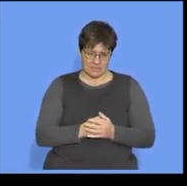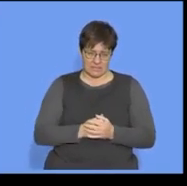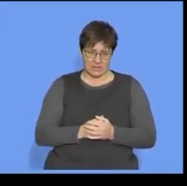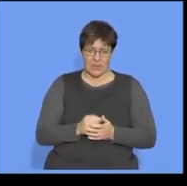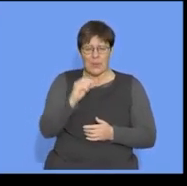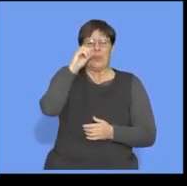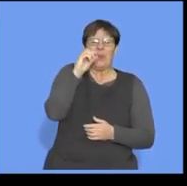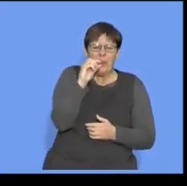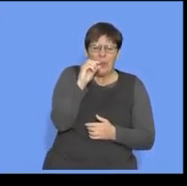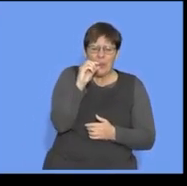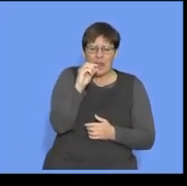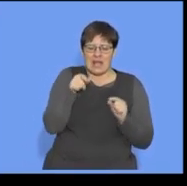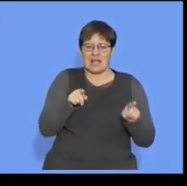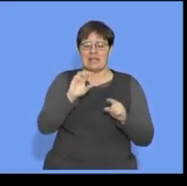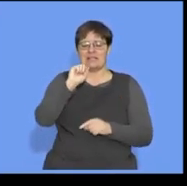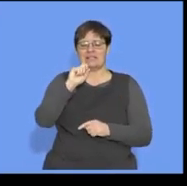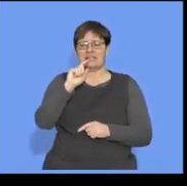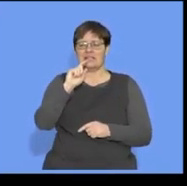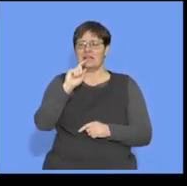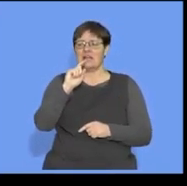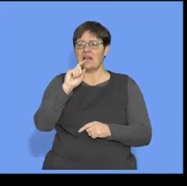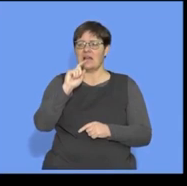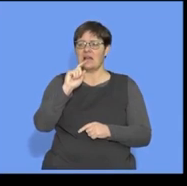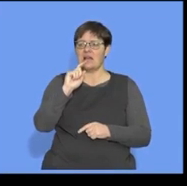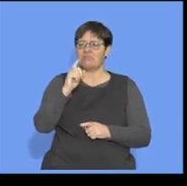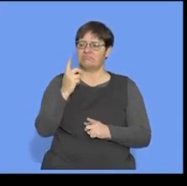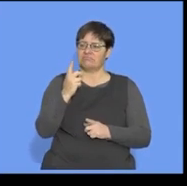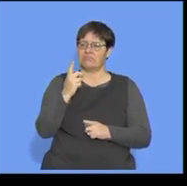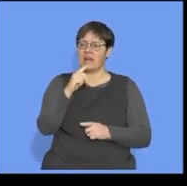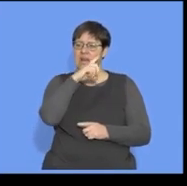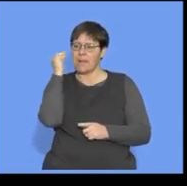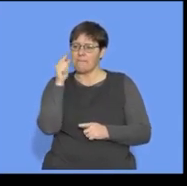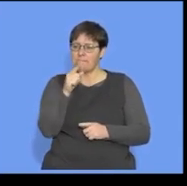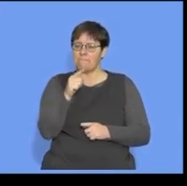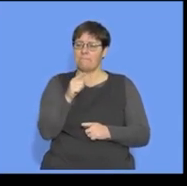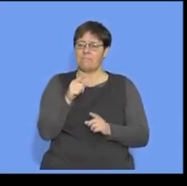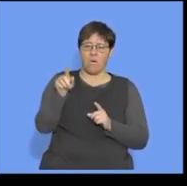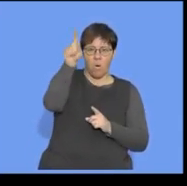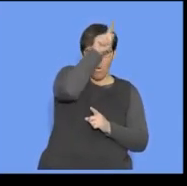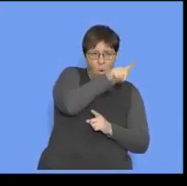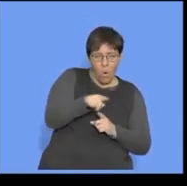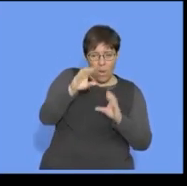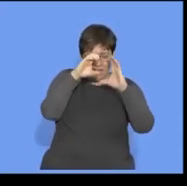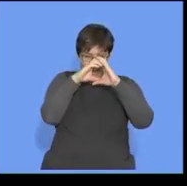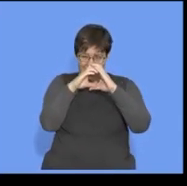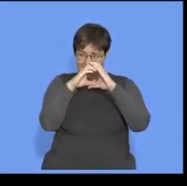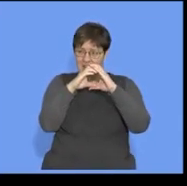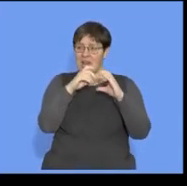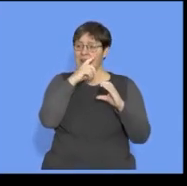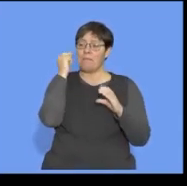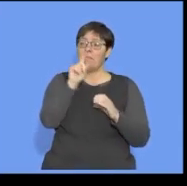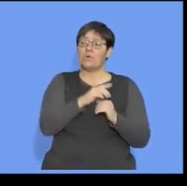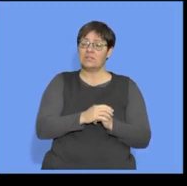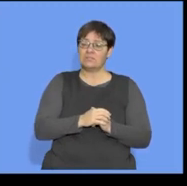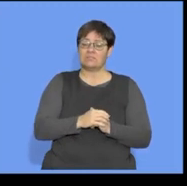the smallest bone of your body? They are all together. The name for all these three,